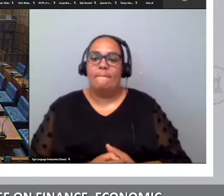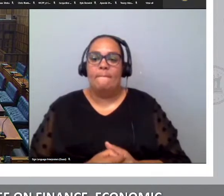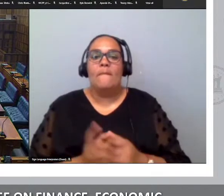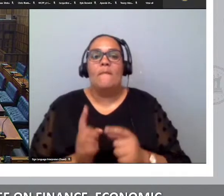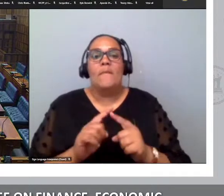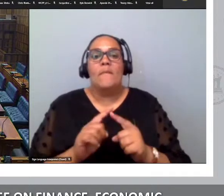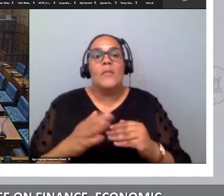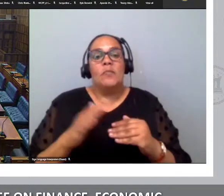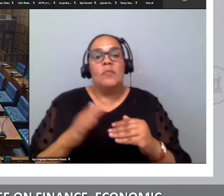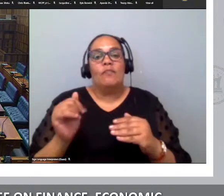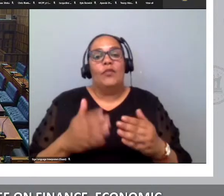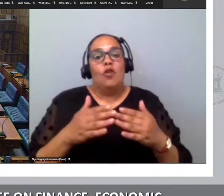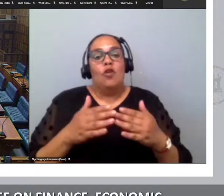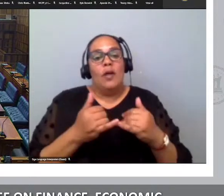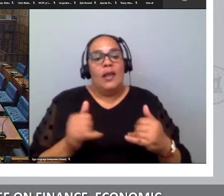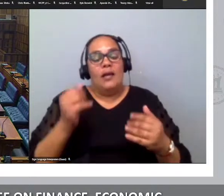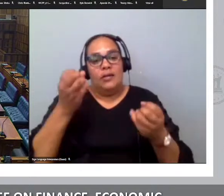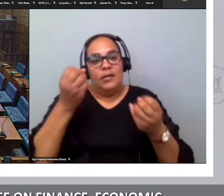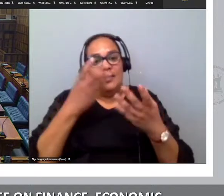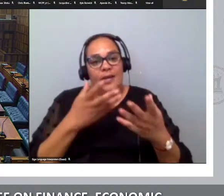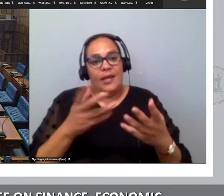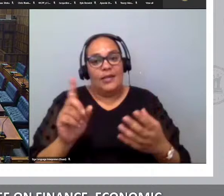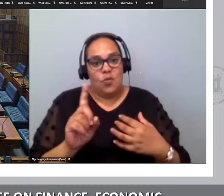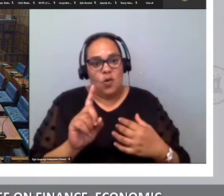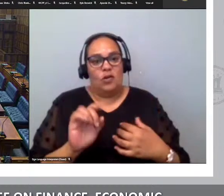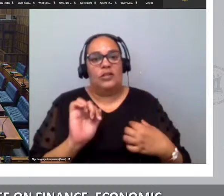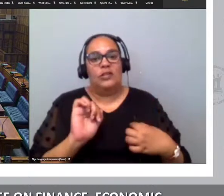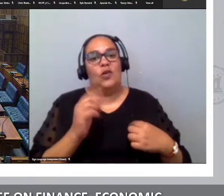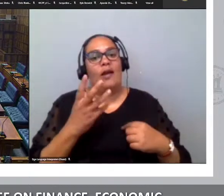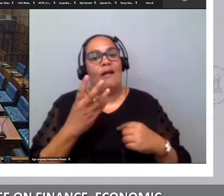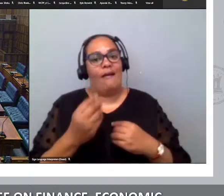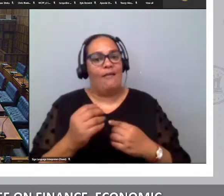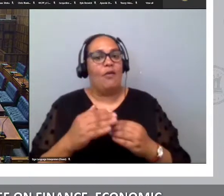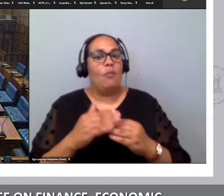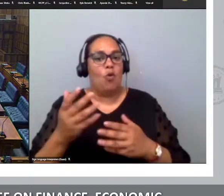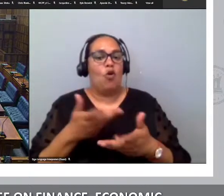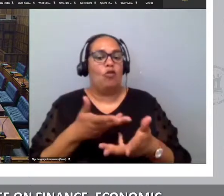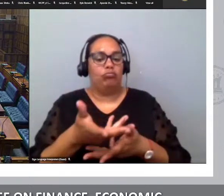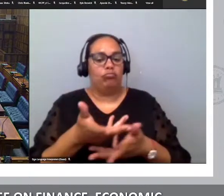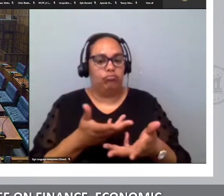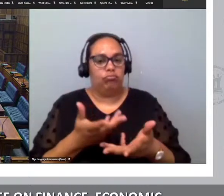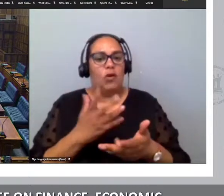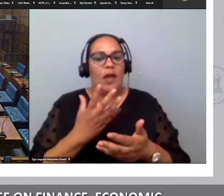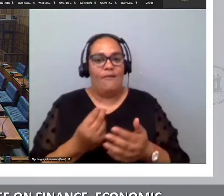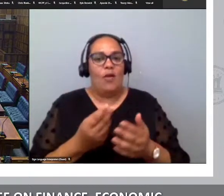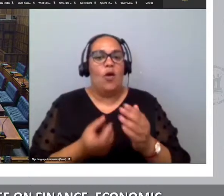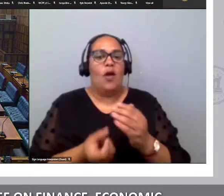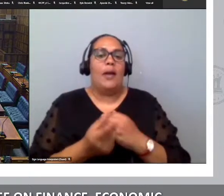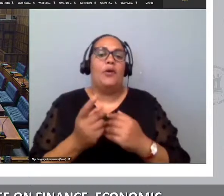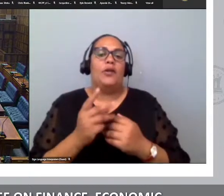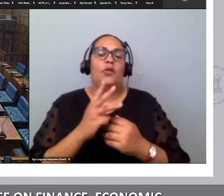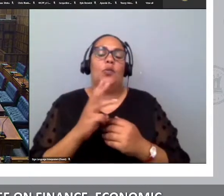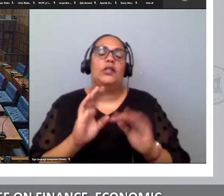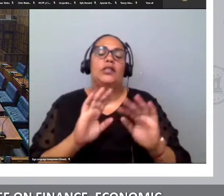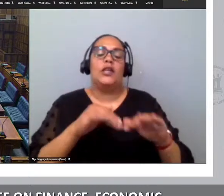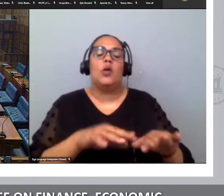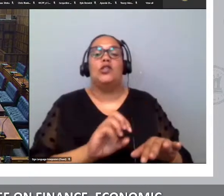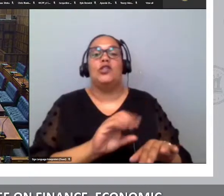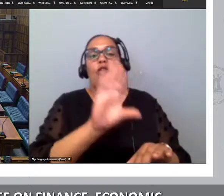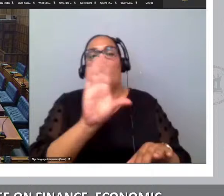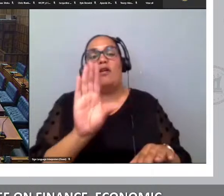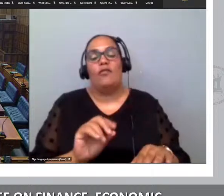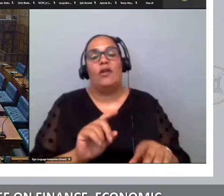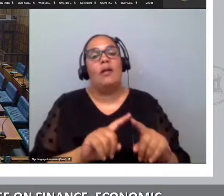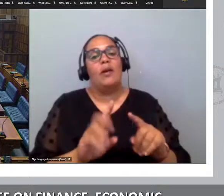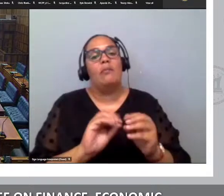over the ship lines further indicated that there is more consolidation that's happening on the west coast of Africa so it makes